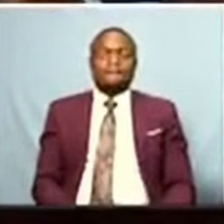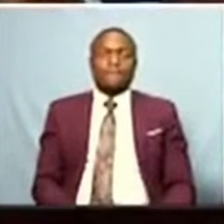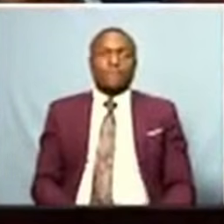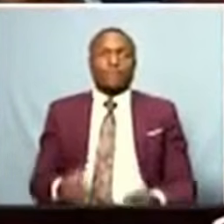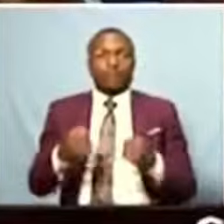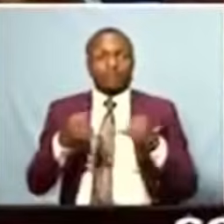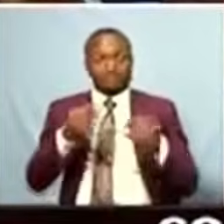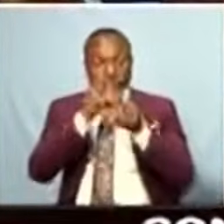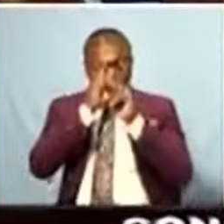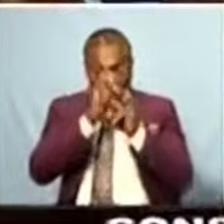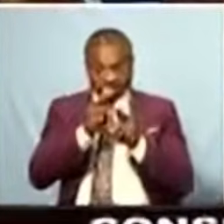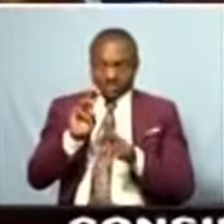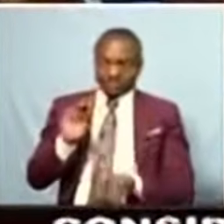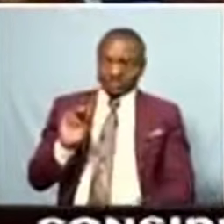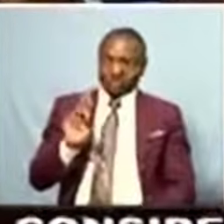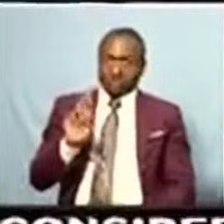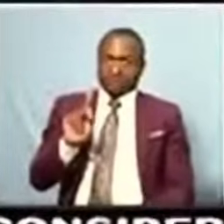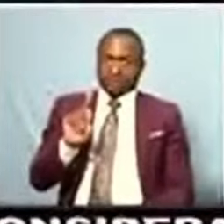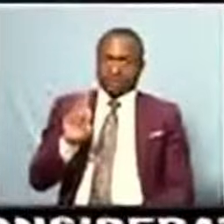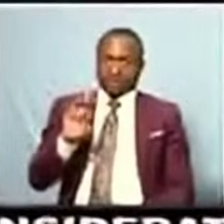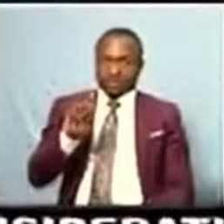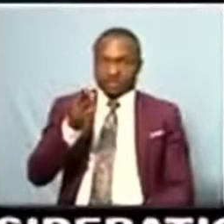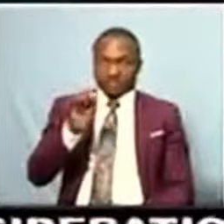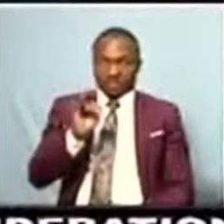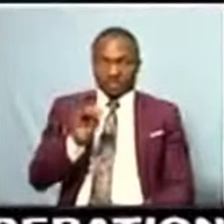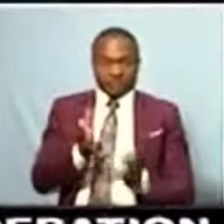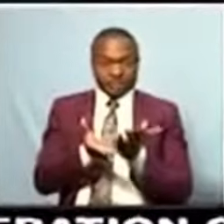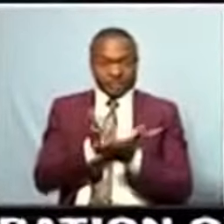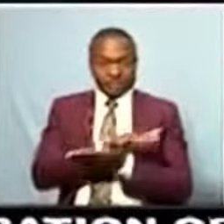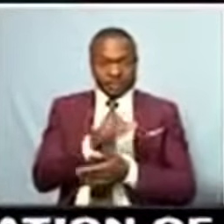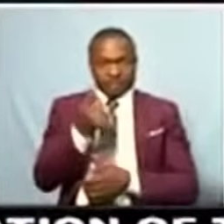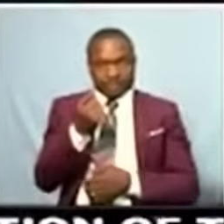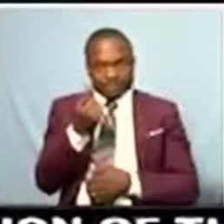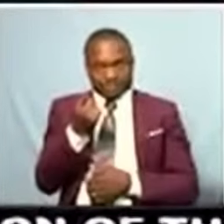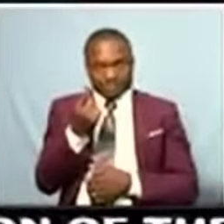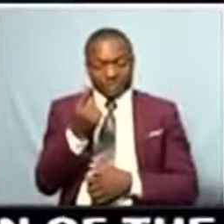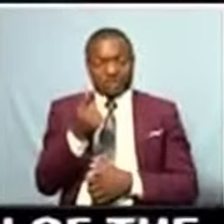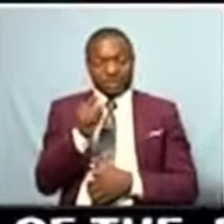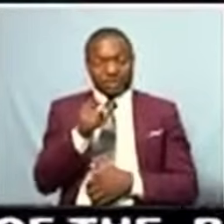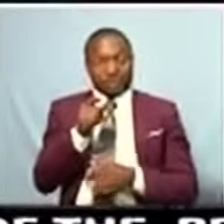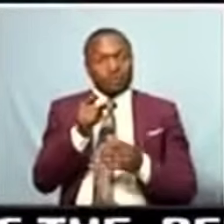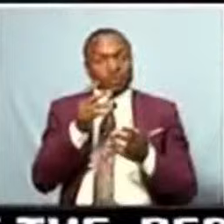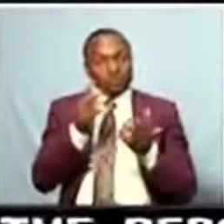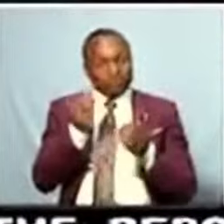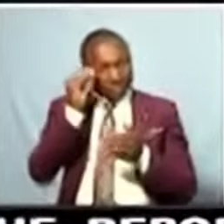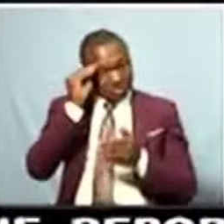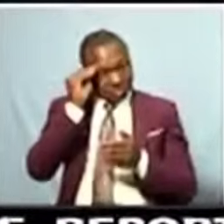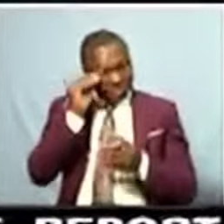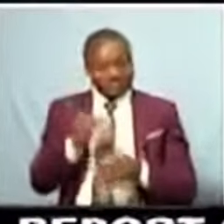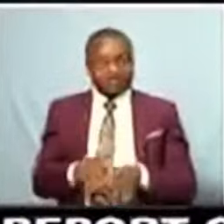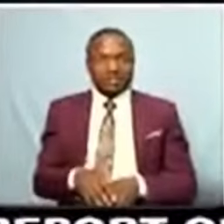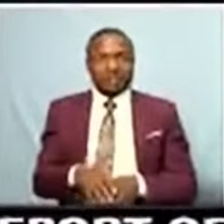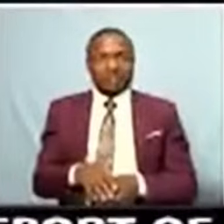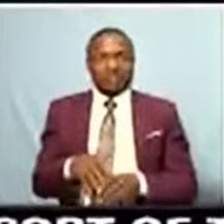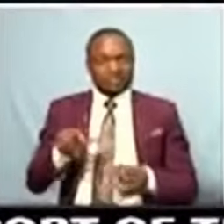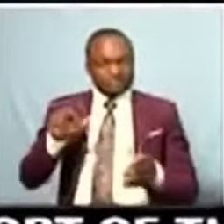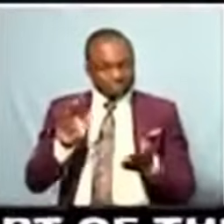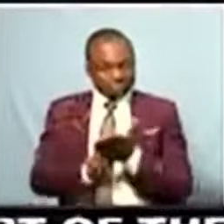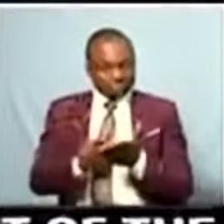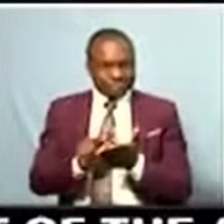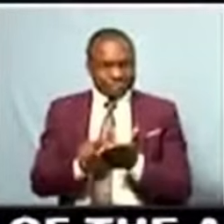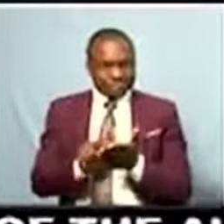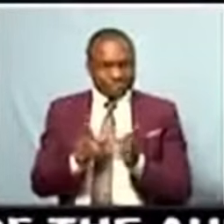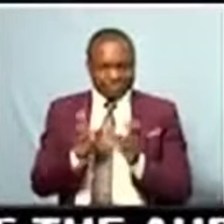line with Honorable Mukumbi. Page 11 states, further, you may wish to note that at